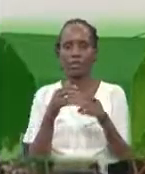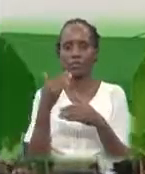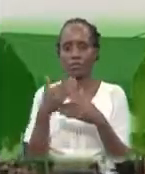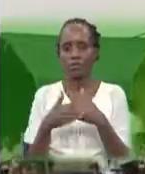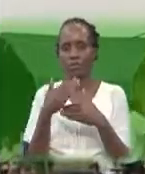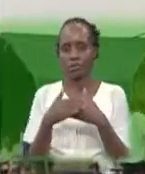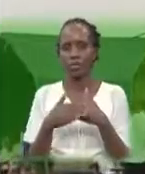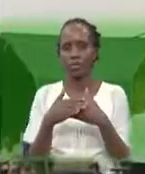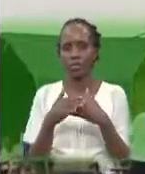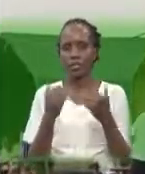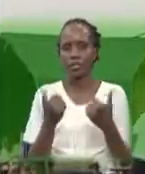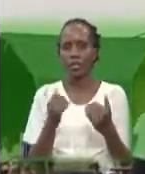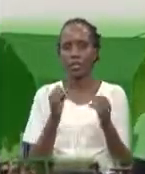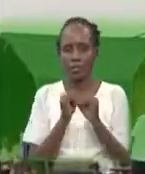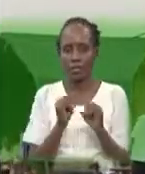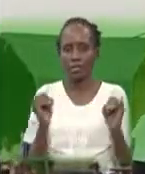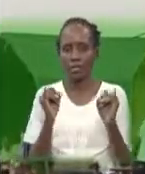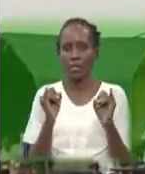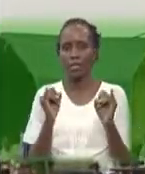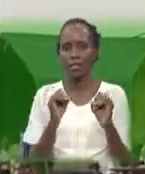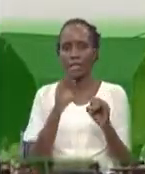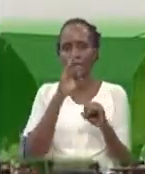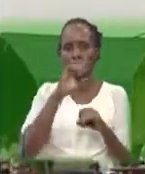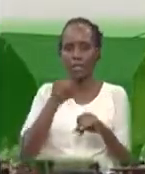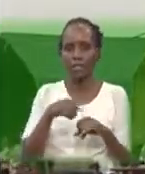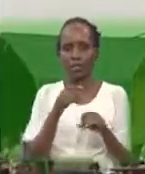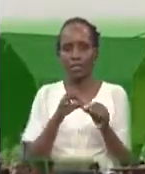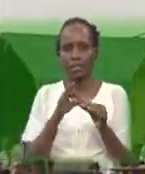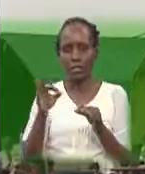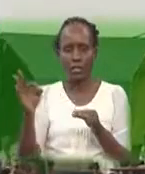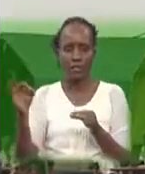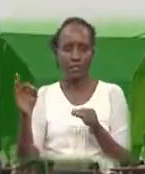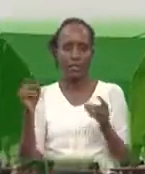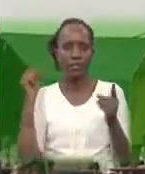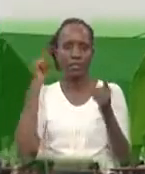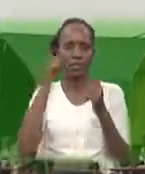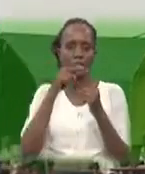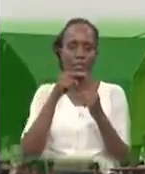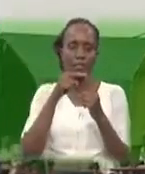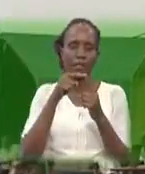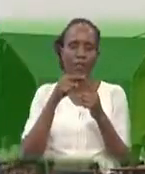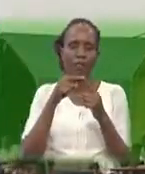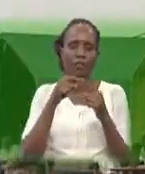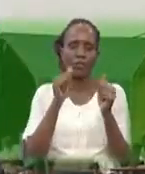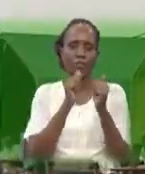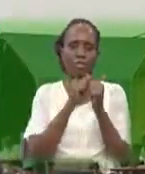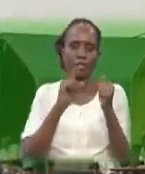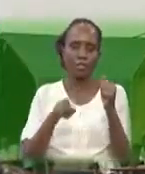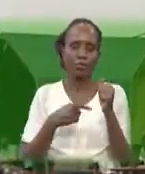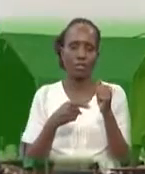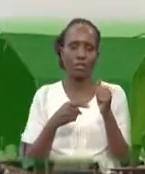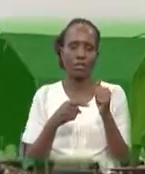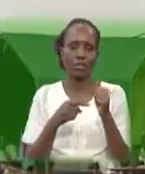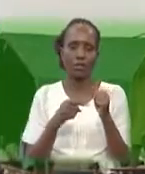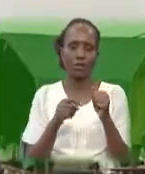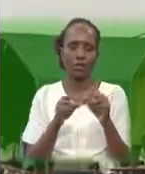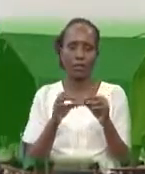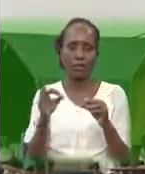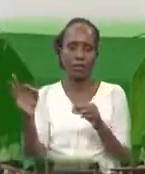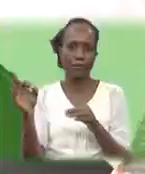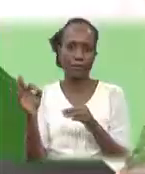to start soon, whereby it has cleared up to now 3,000 acres and is targeting a model farm of 10,000